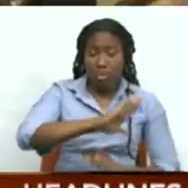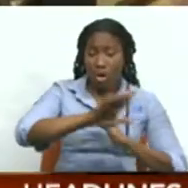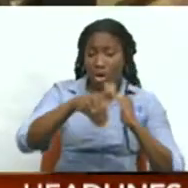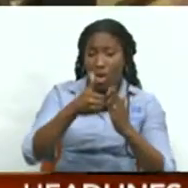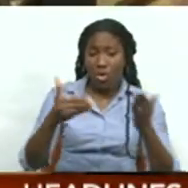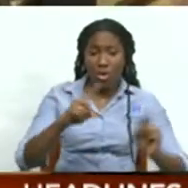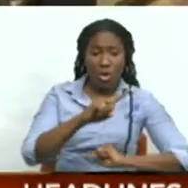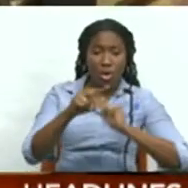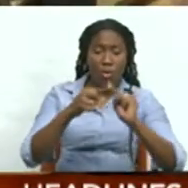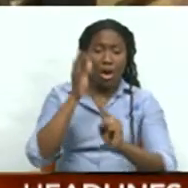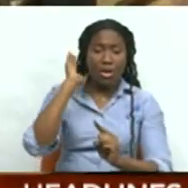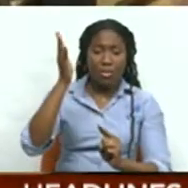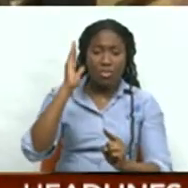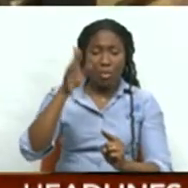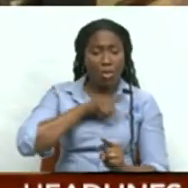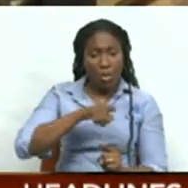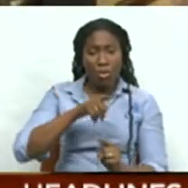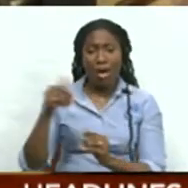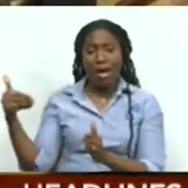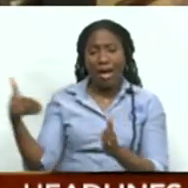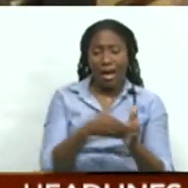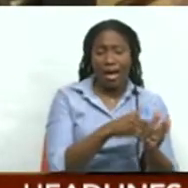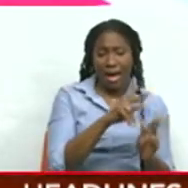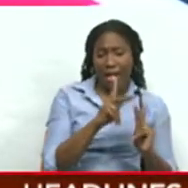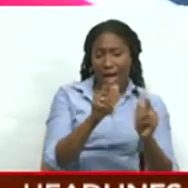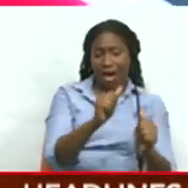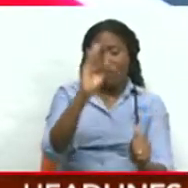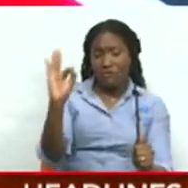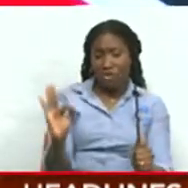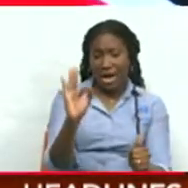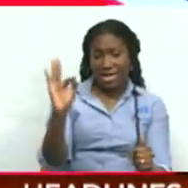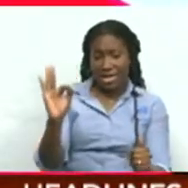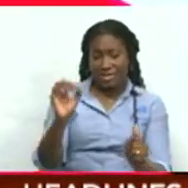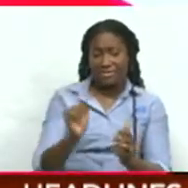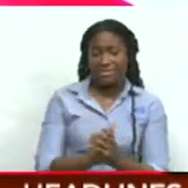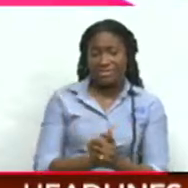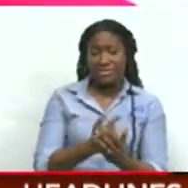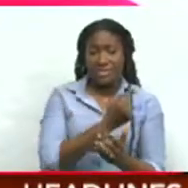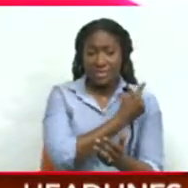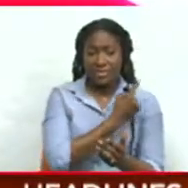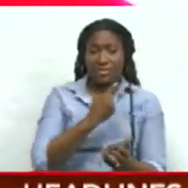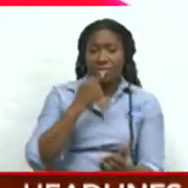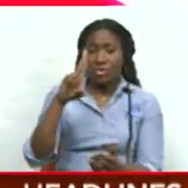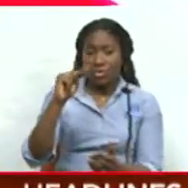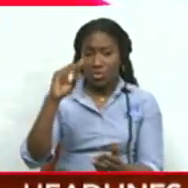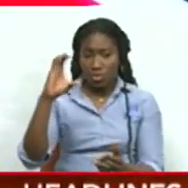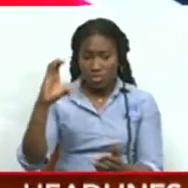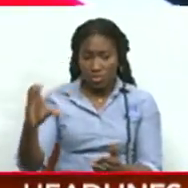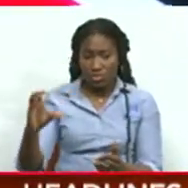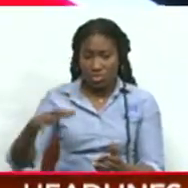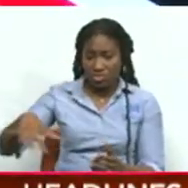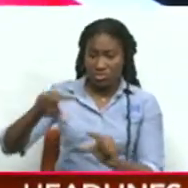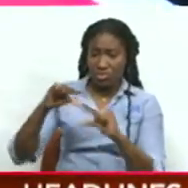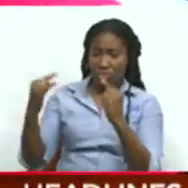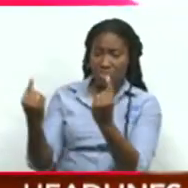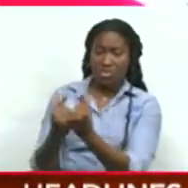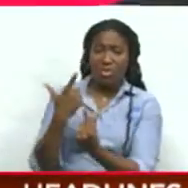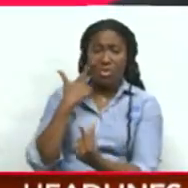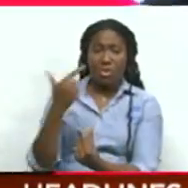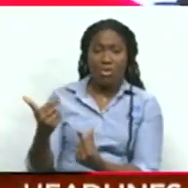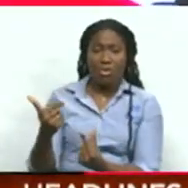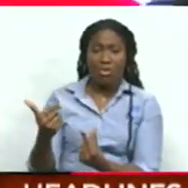opposition leader Kamla Prasad Bisesa, on Friday. According to Rambali, the UNC as we know it has become a party of curry